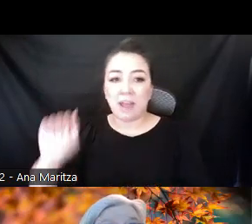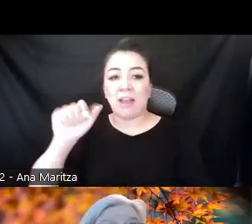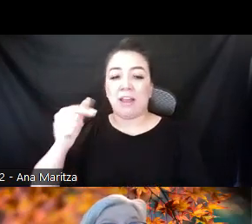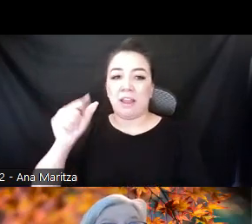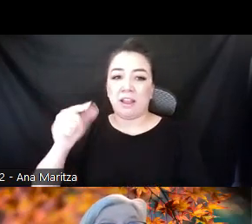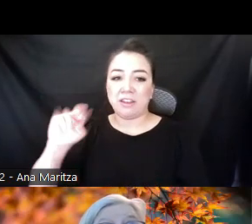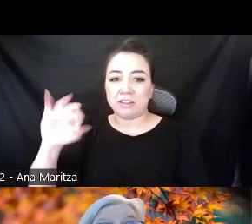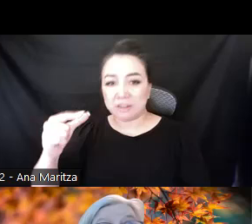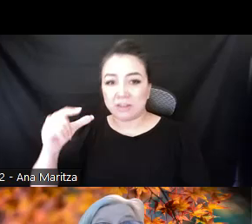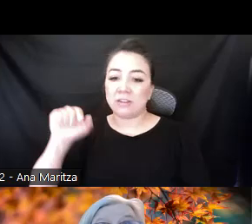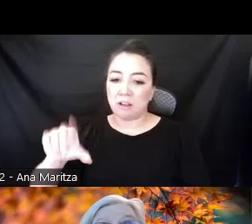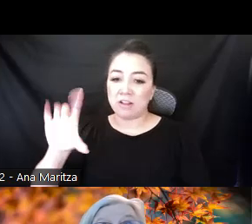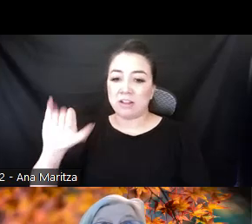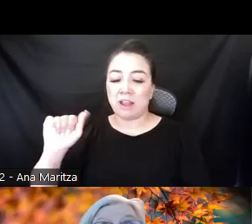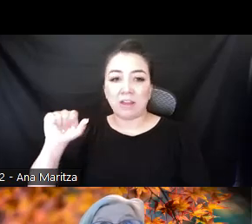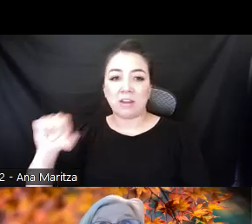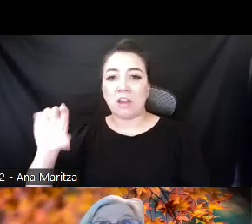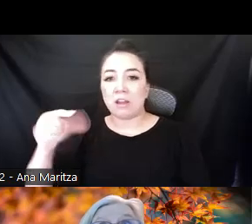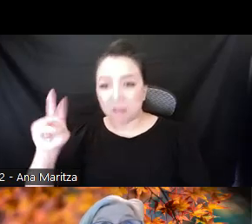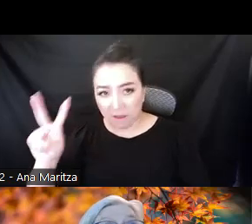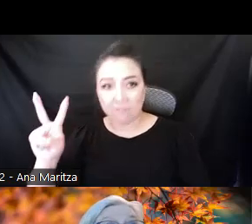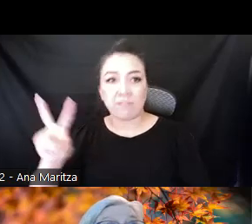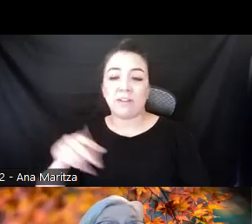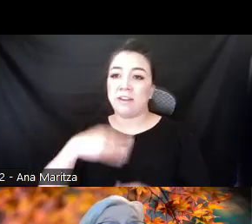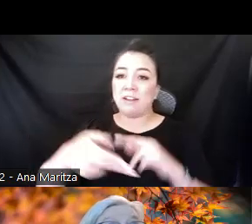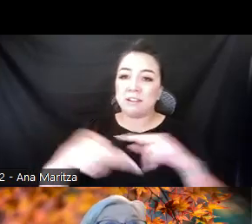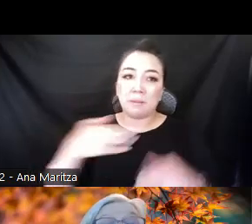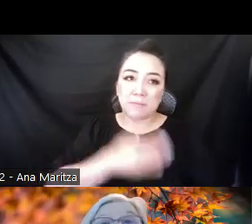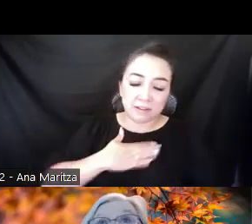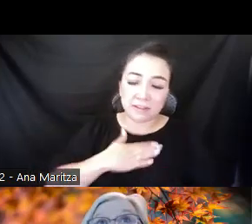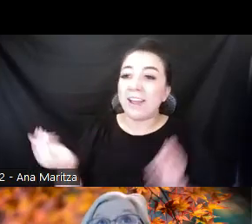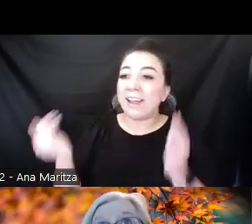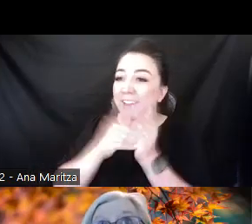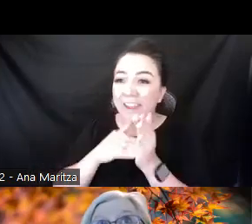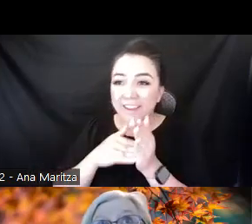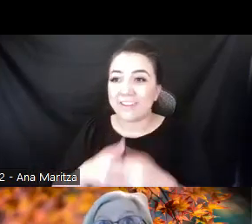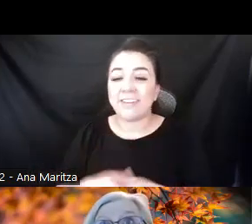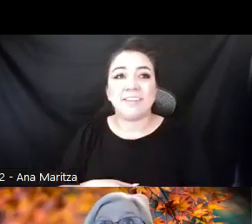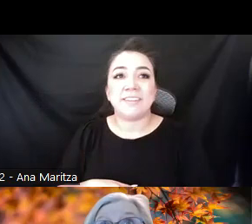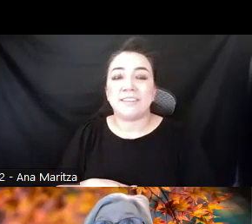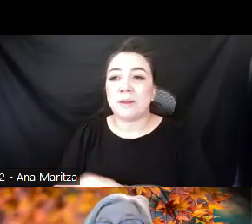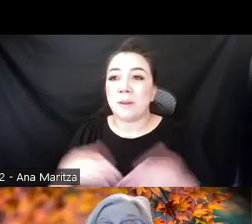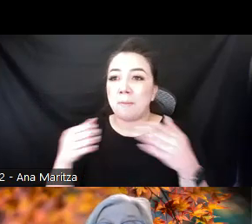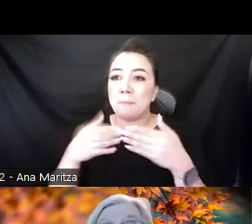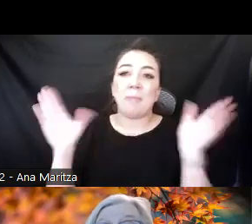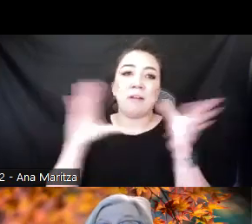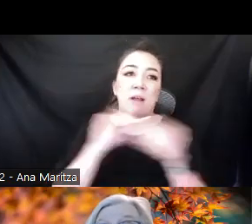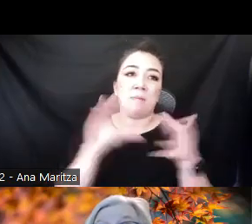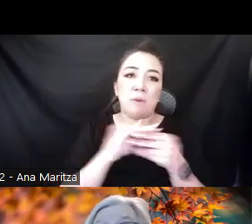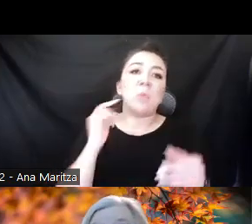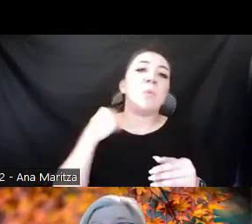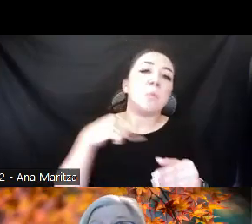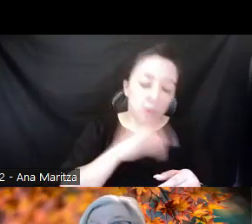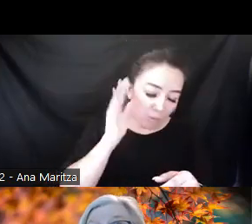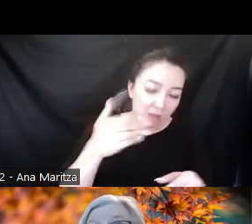engage@aging.ca.gov. Next slide, please. Again, public comment. We will have time on